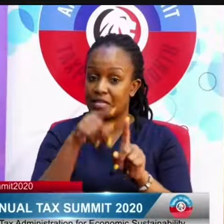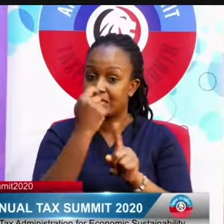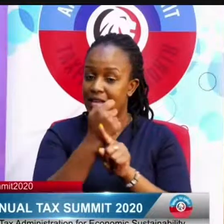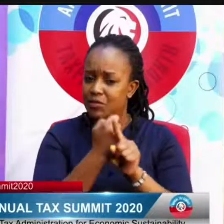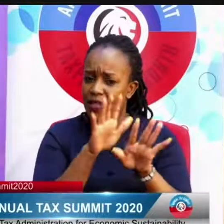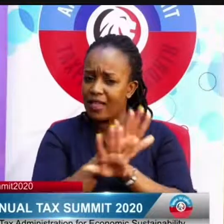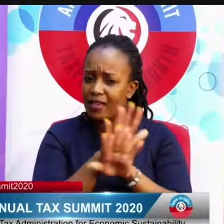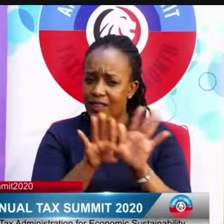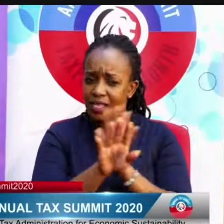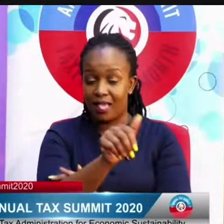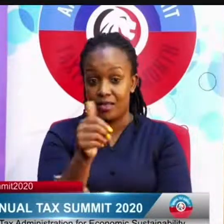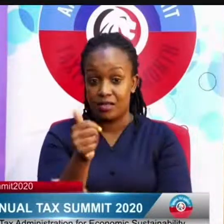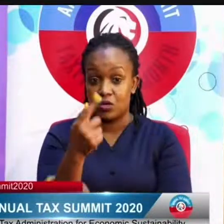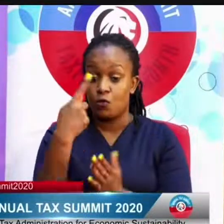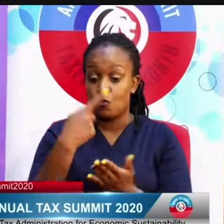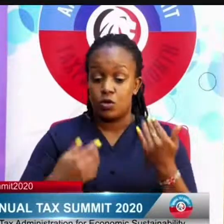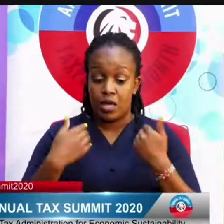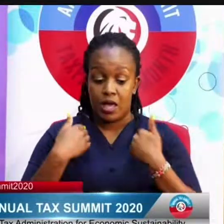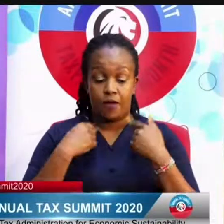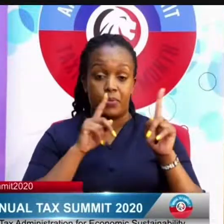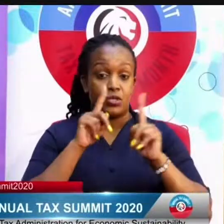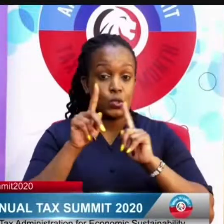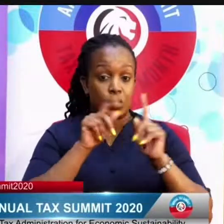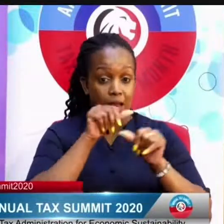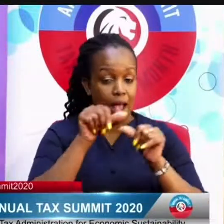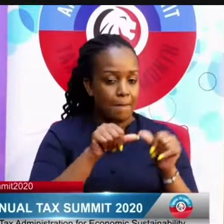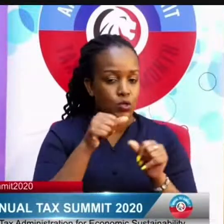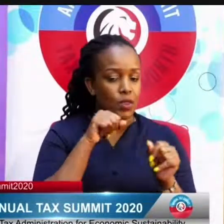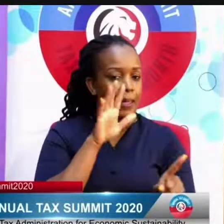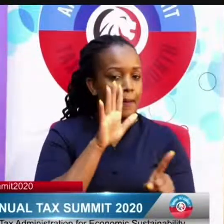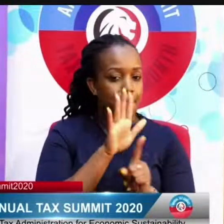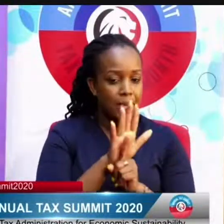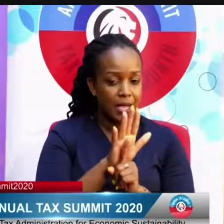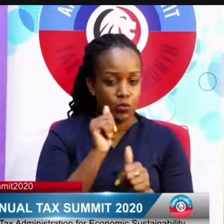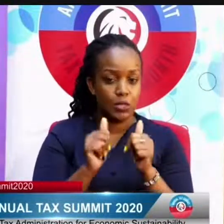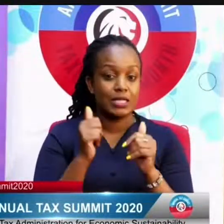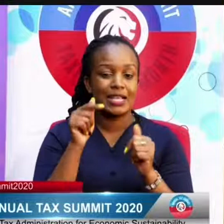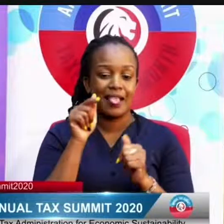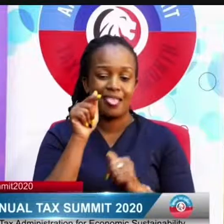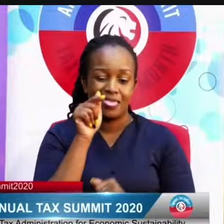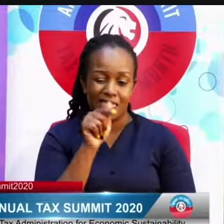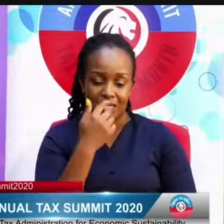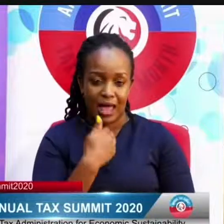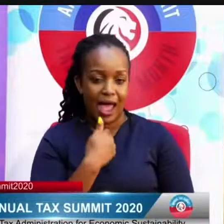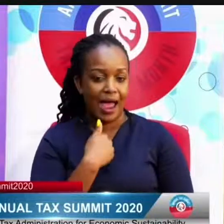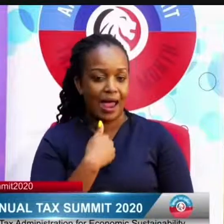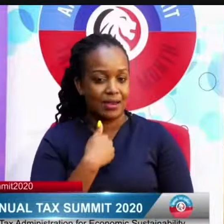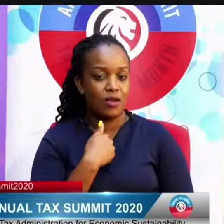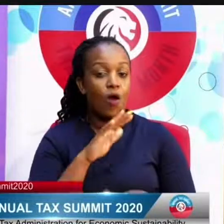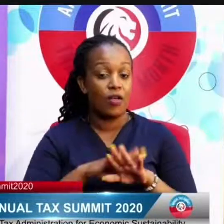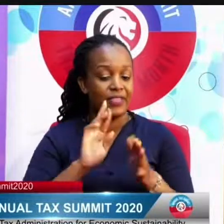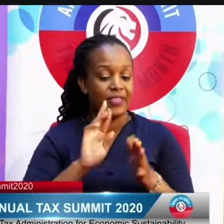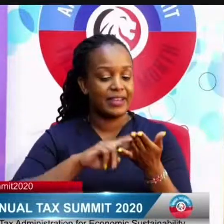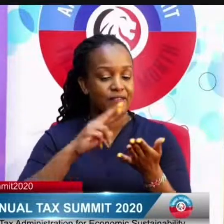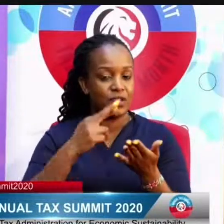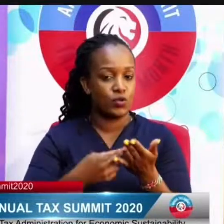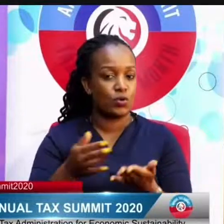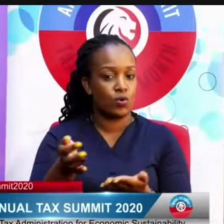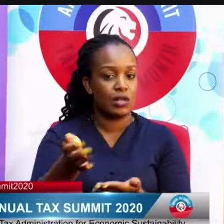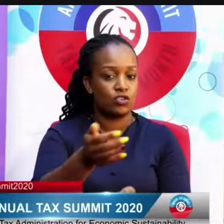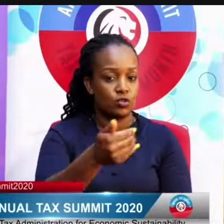about on the impact that this has had on the revenue collections. In the